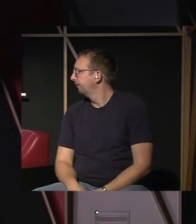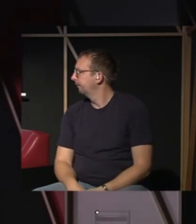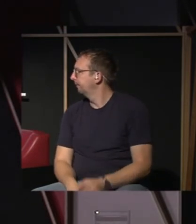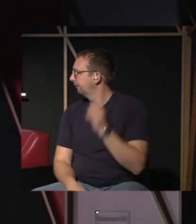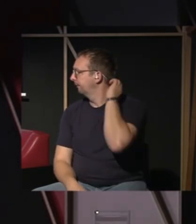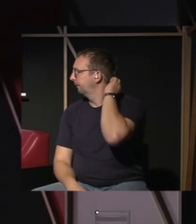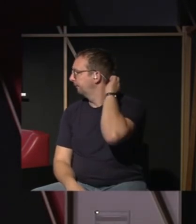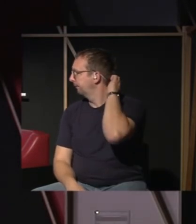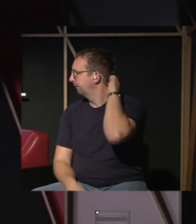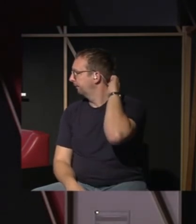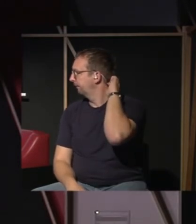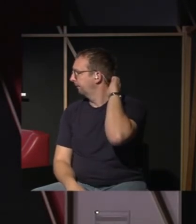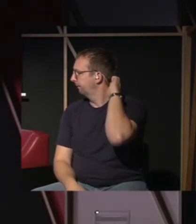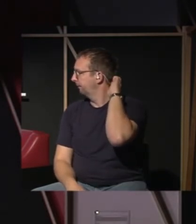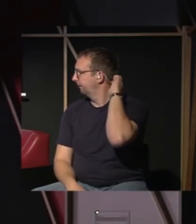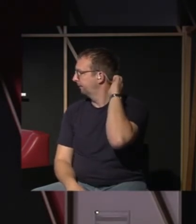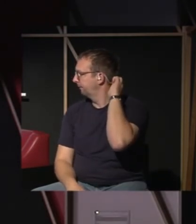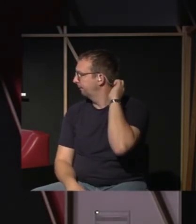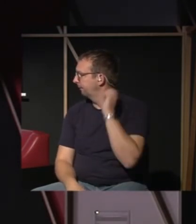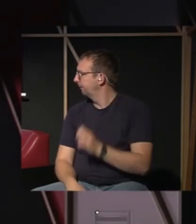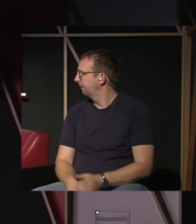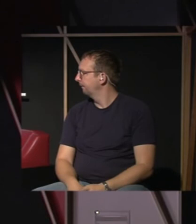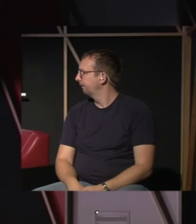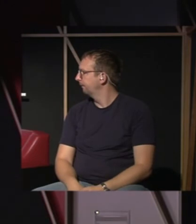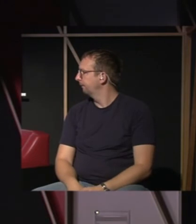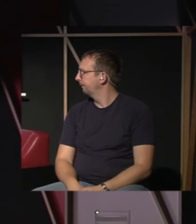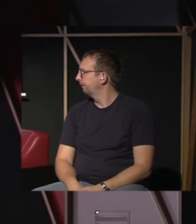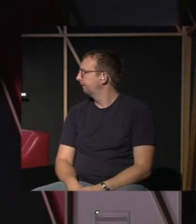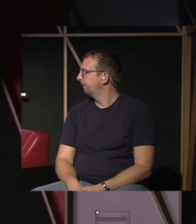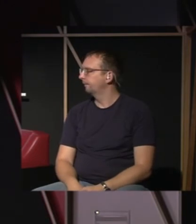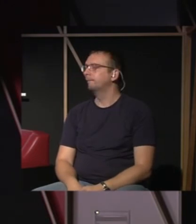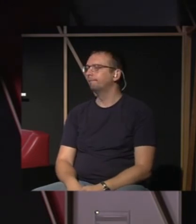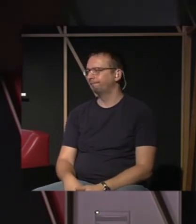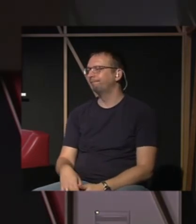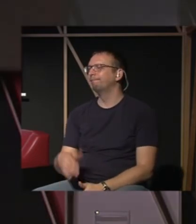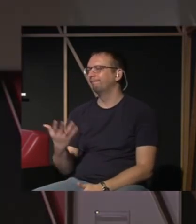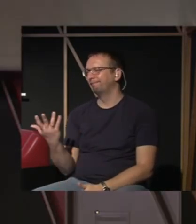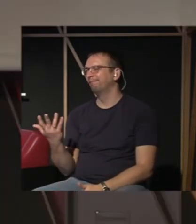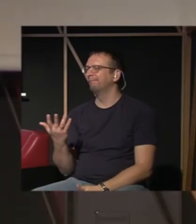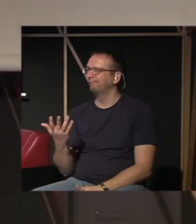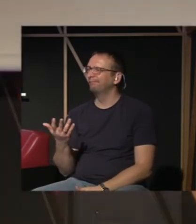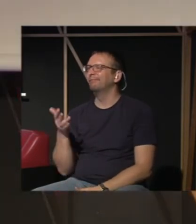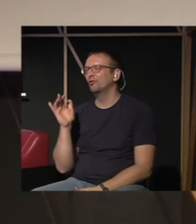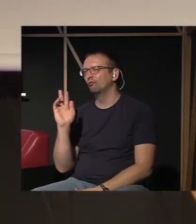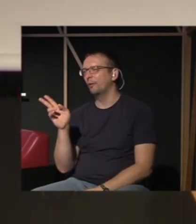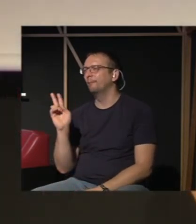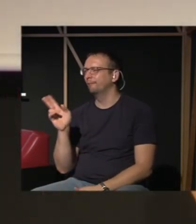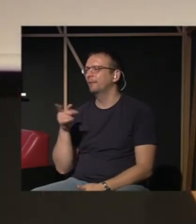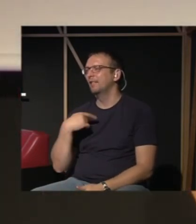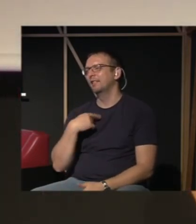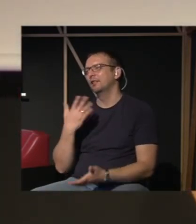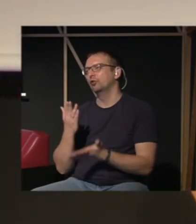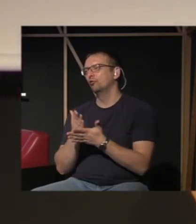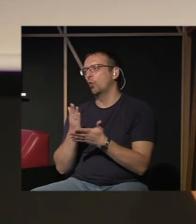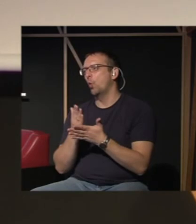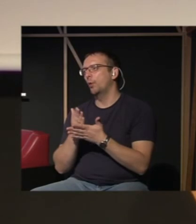This is something that we are going to be considering as now we take up the requirements for future tournaments.